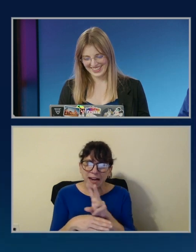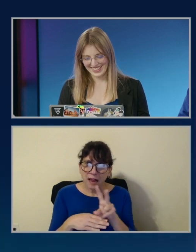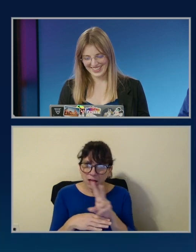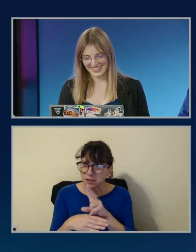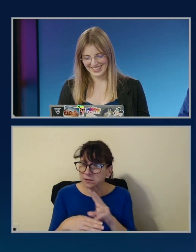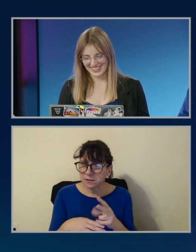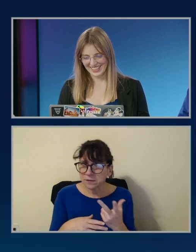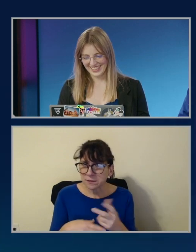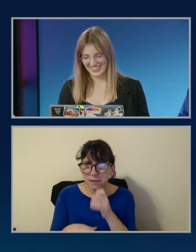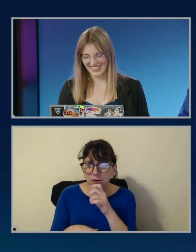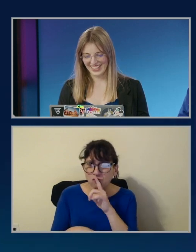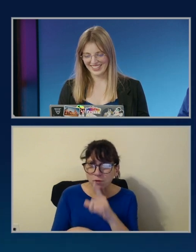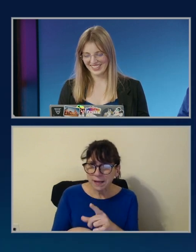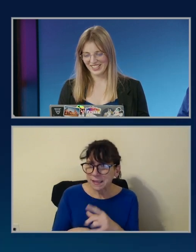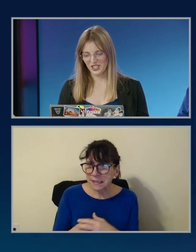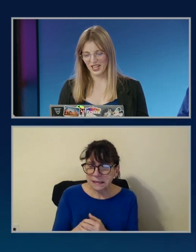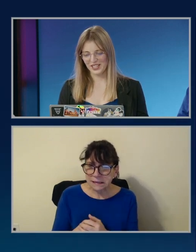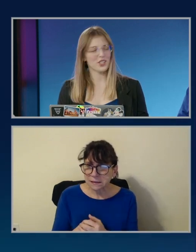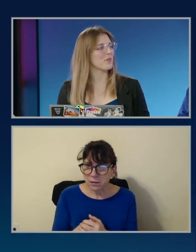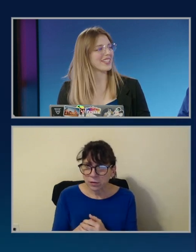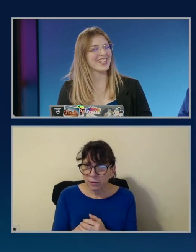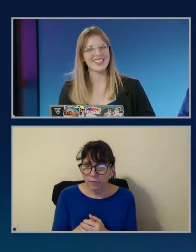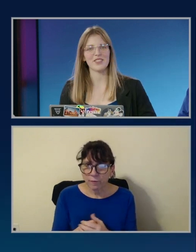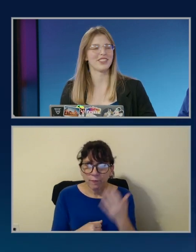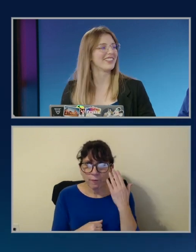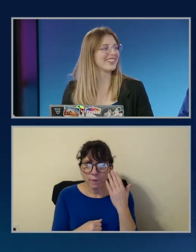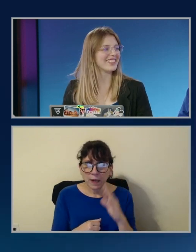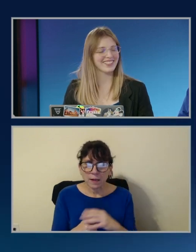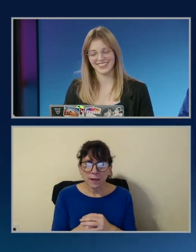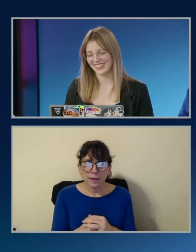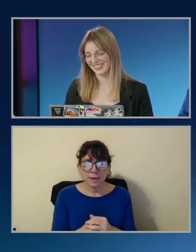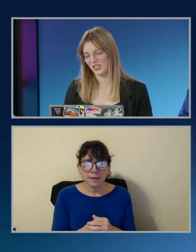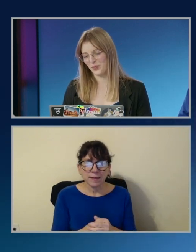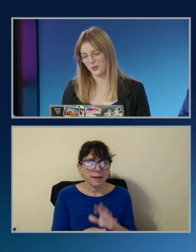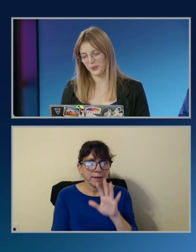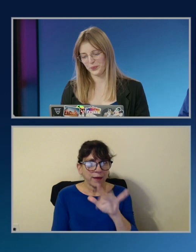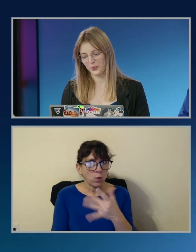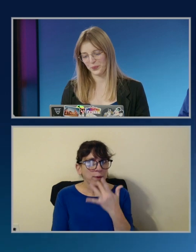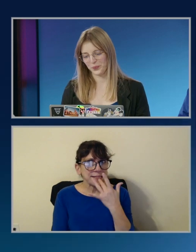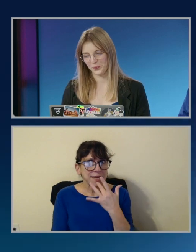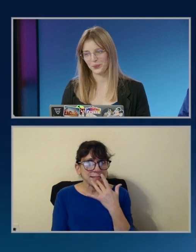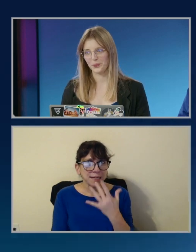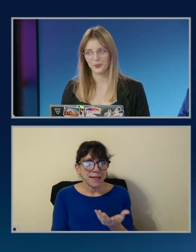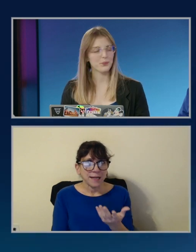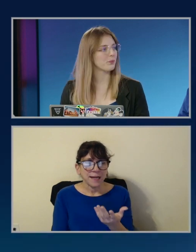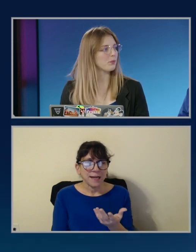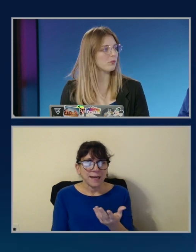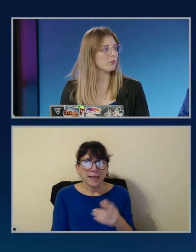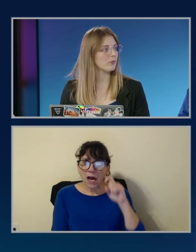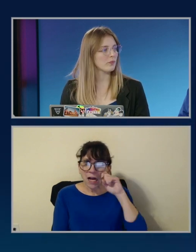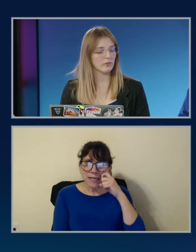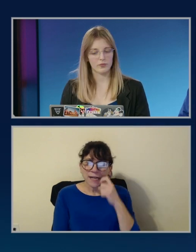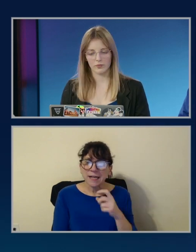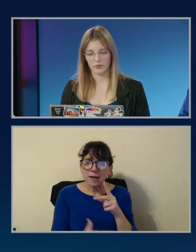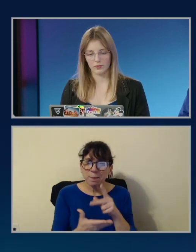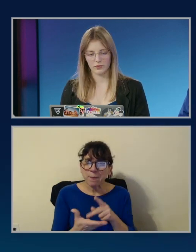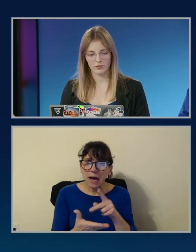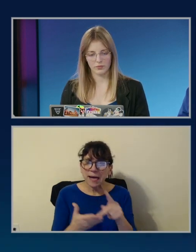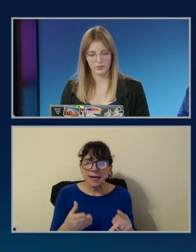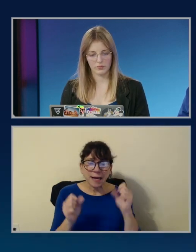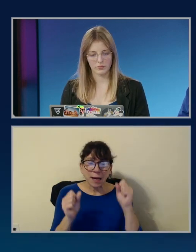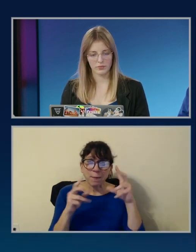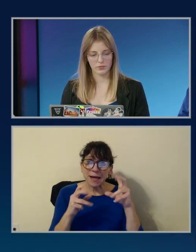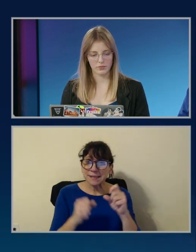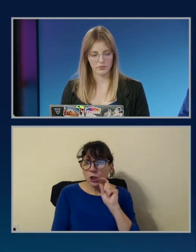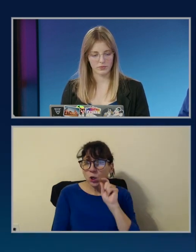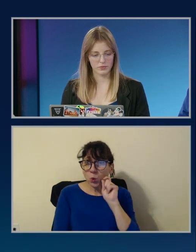That's not really. Ooh. Yeah. I don't know. That's going to be a tasty one. That's going to be a very tasty onion pie. Amazing. Okay, cool. I